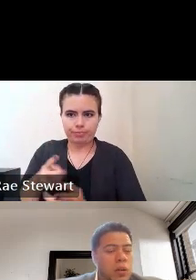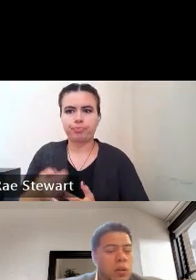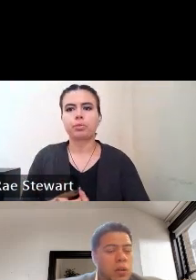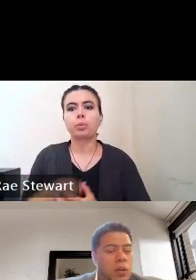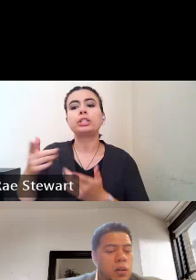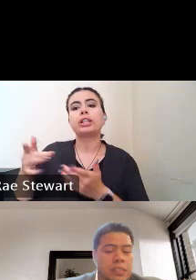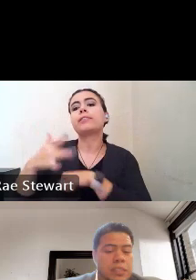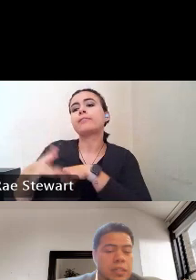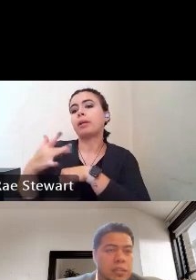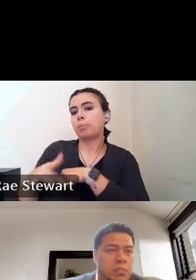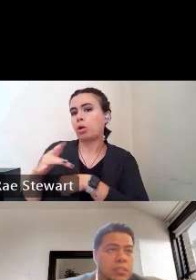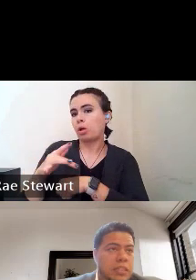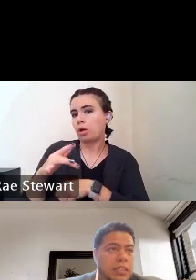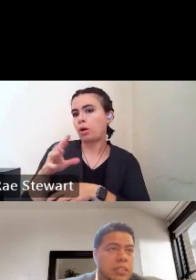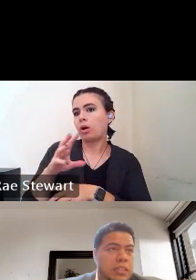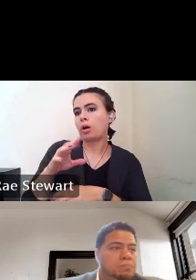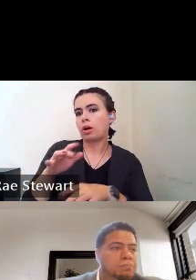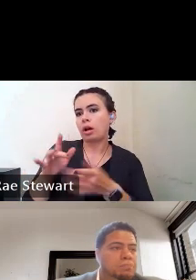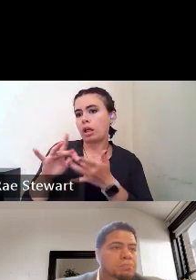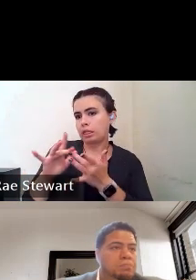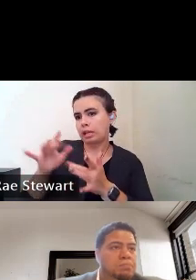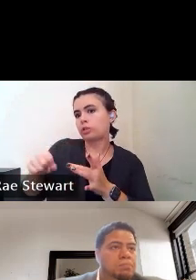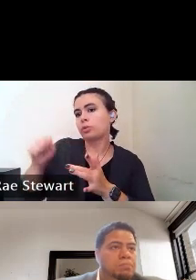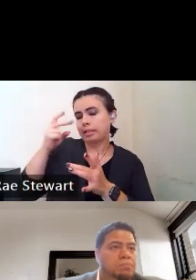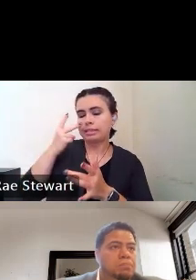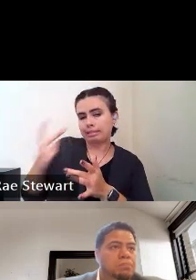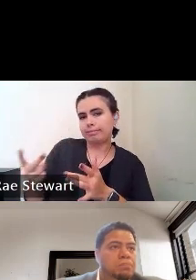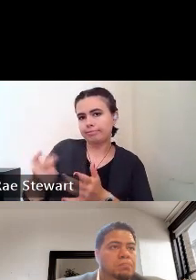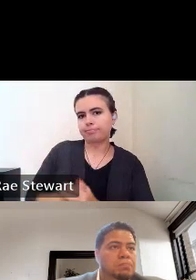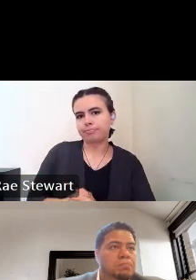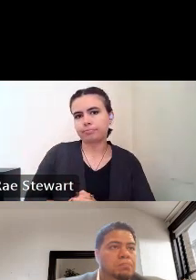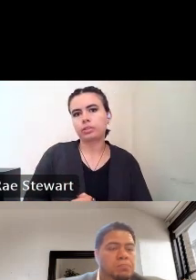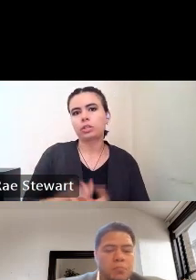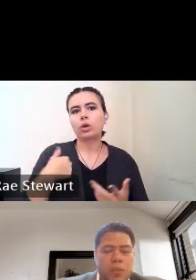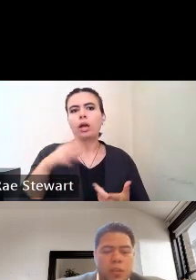what the cooperative agreement details.